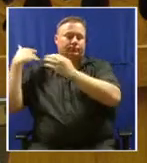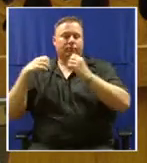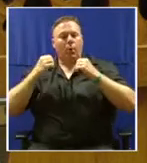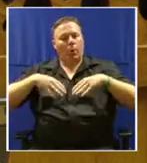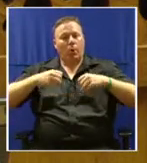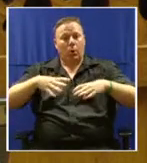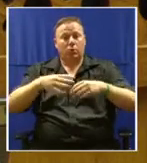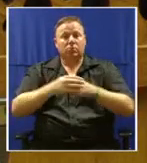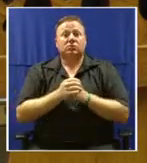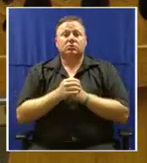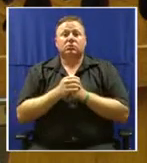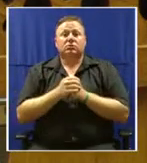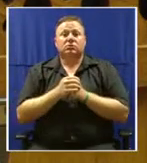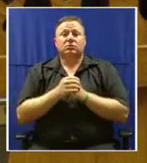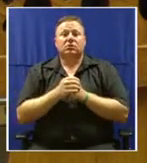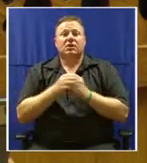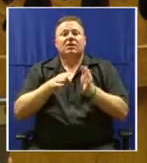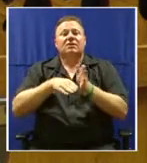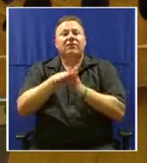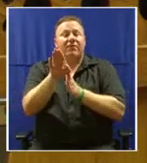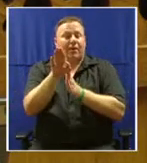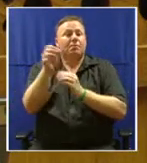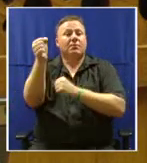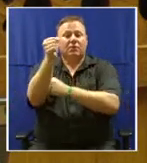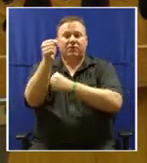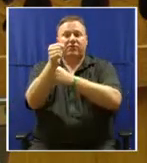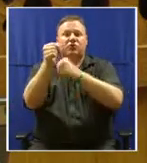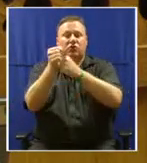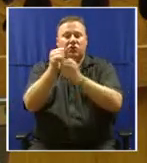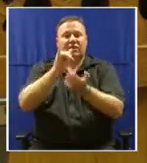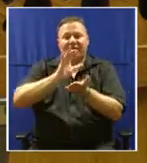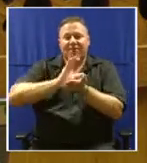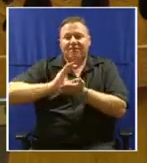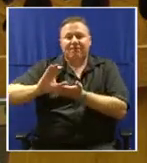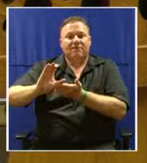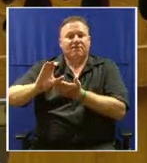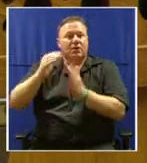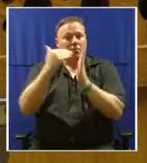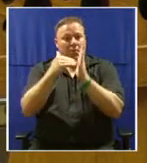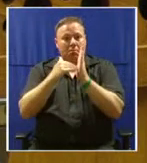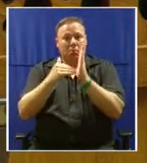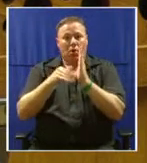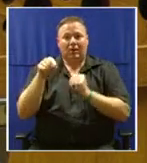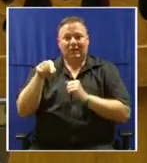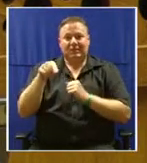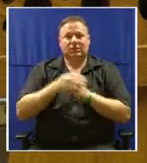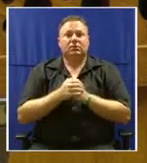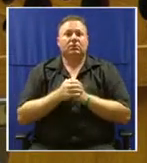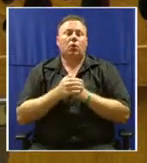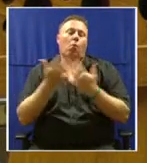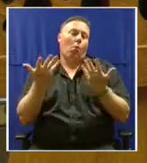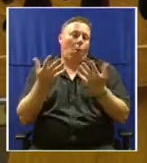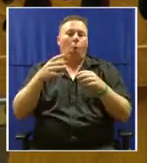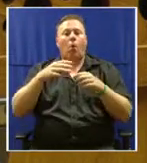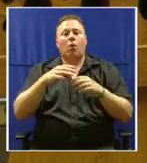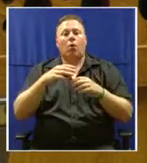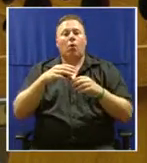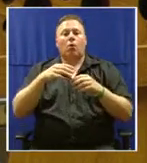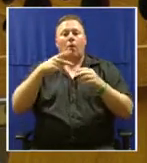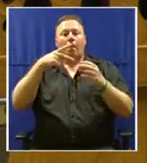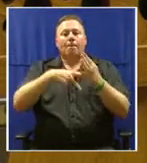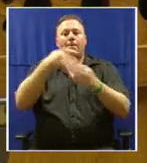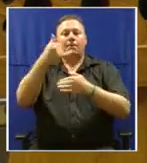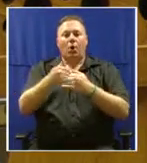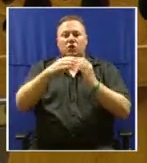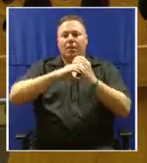now developed an infrastructure investment program, or project pipeline, that